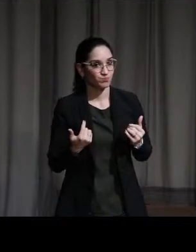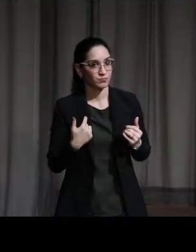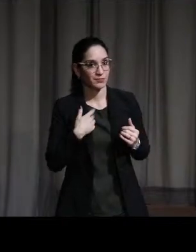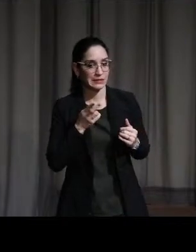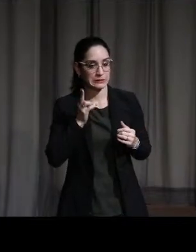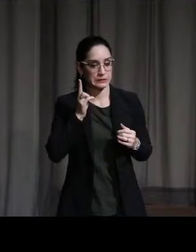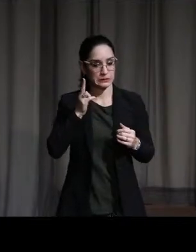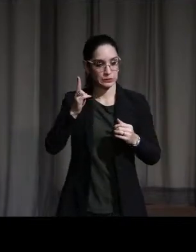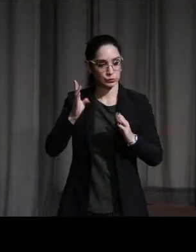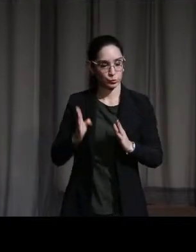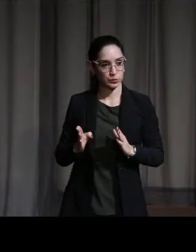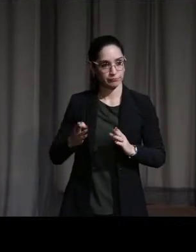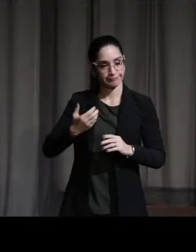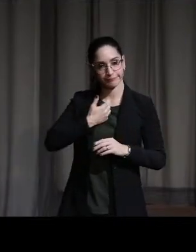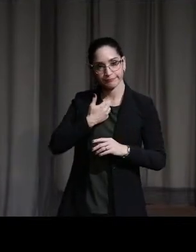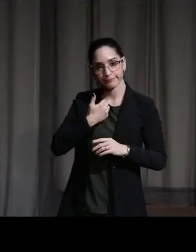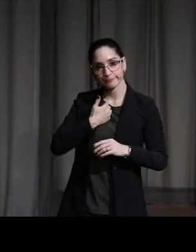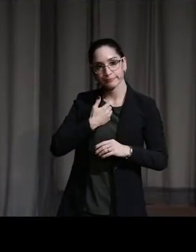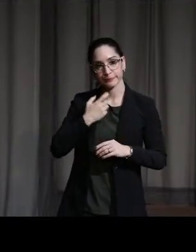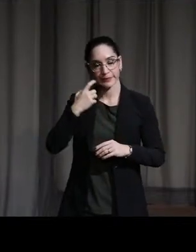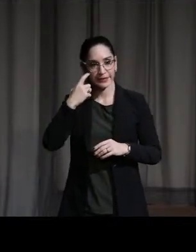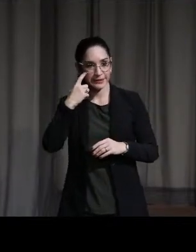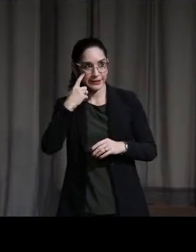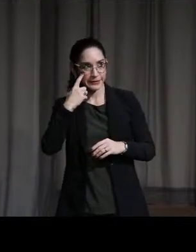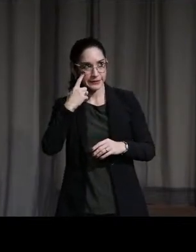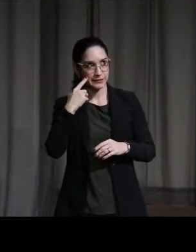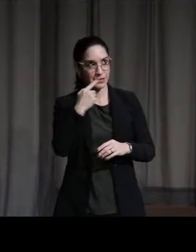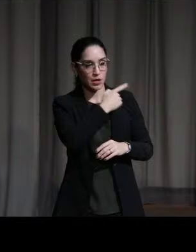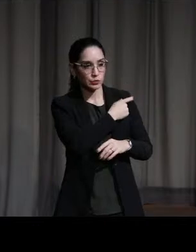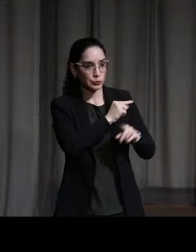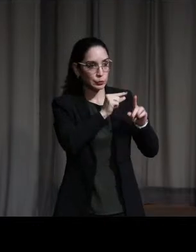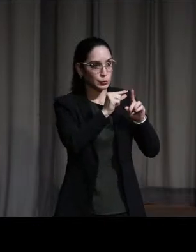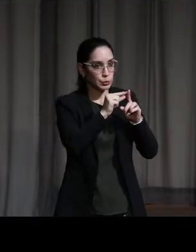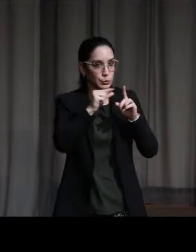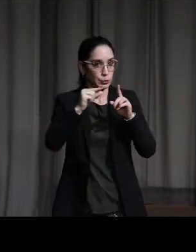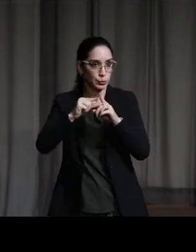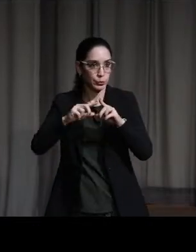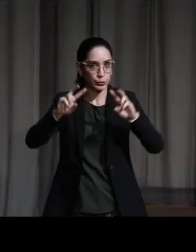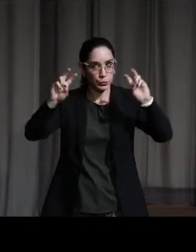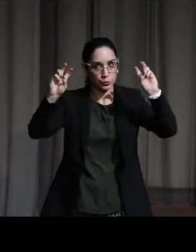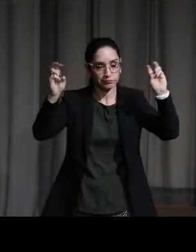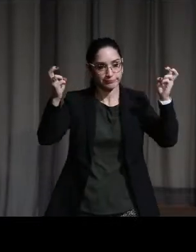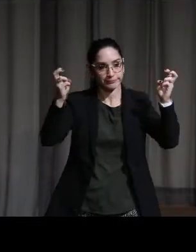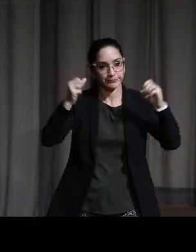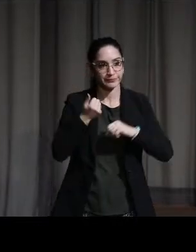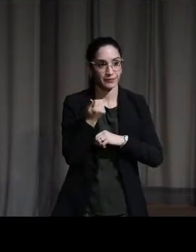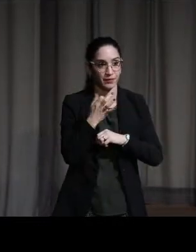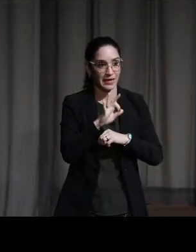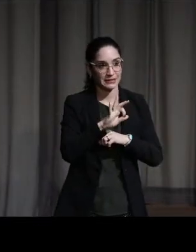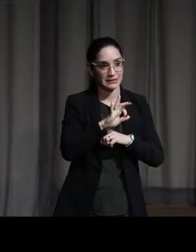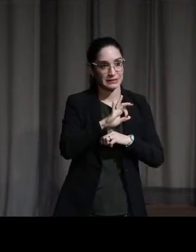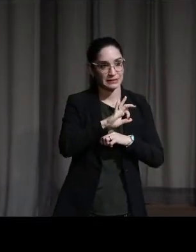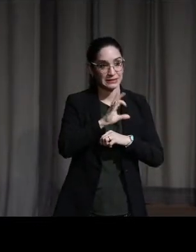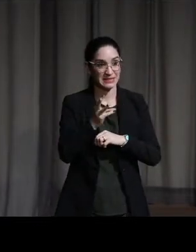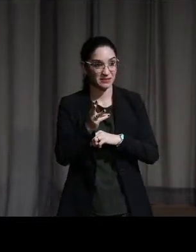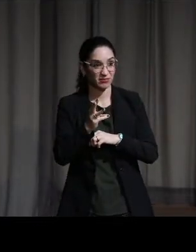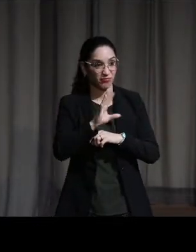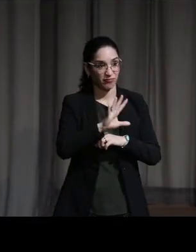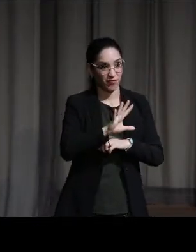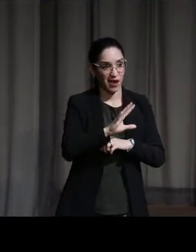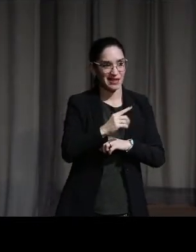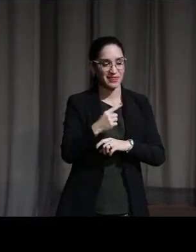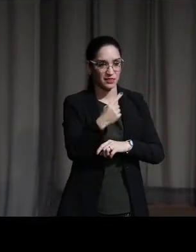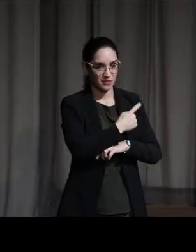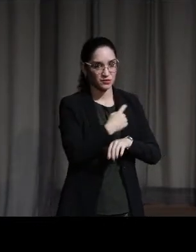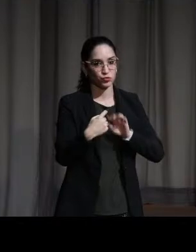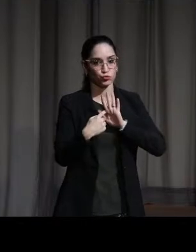historian, when I hear the words "el pecado original" and I see 1965, and this admittedly is me